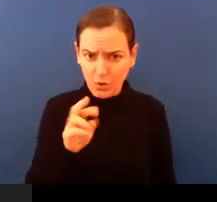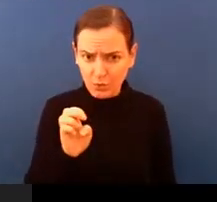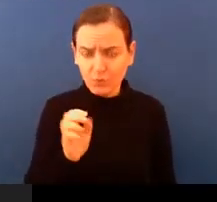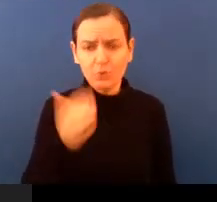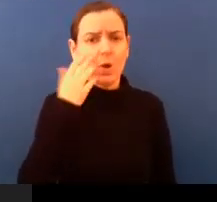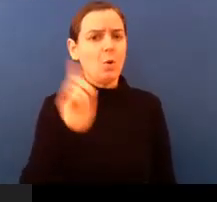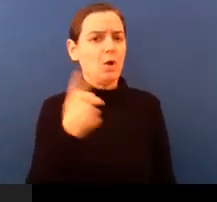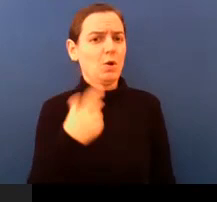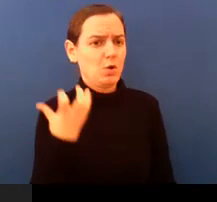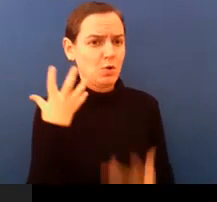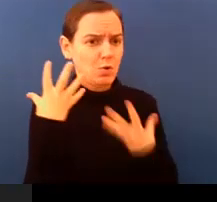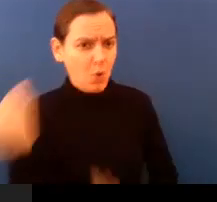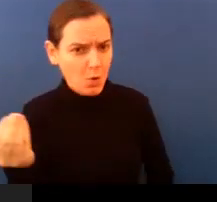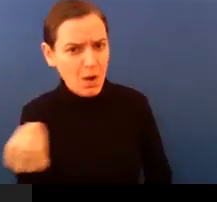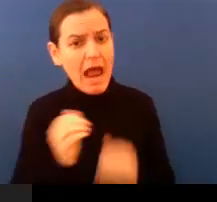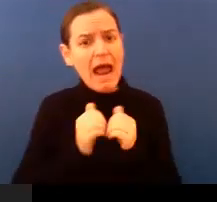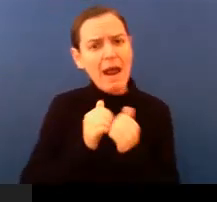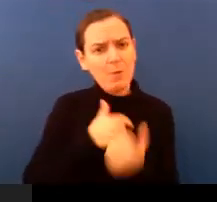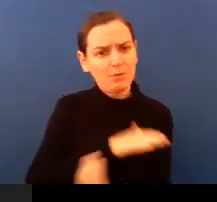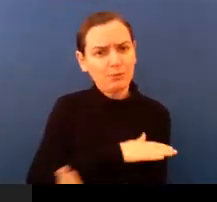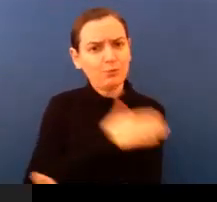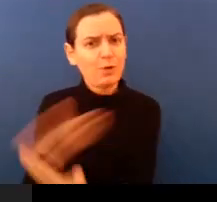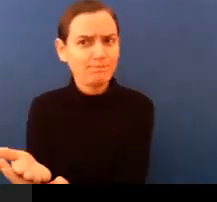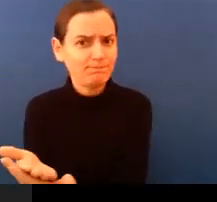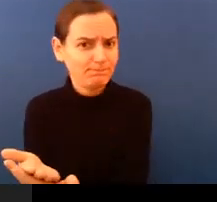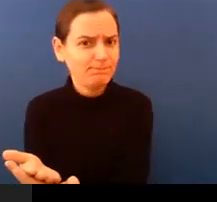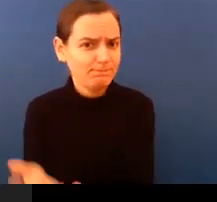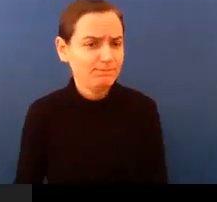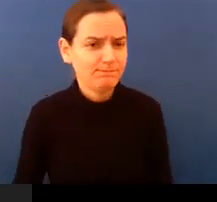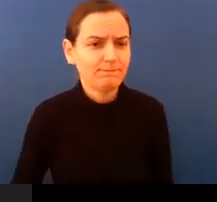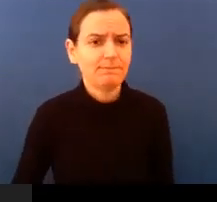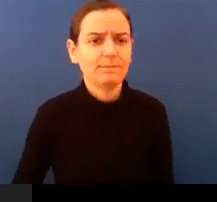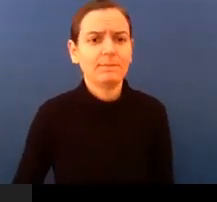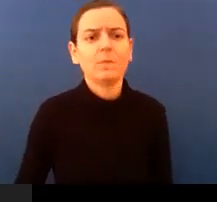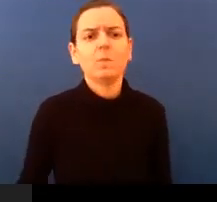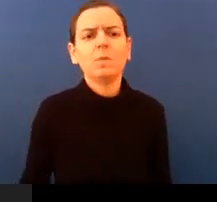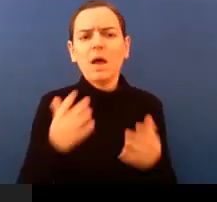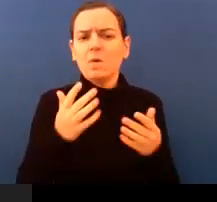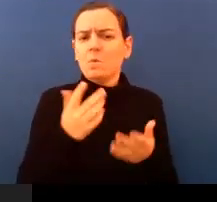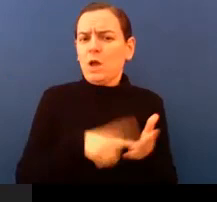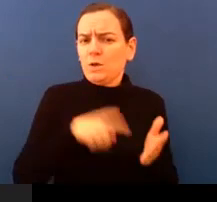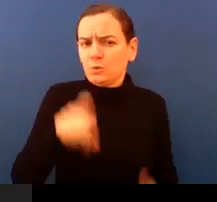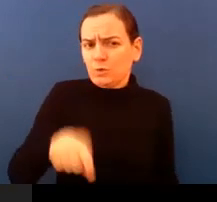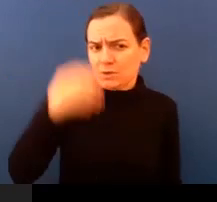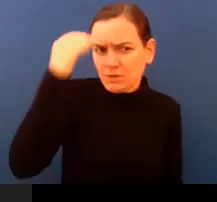planning to get there by using a device or a route, what are you going to need